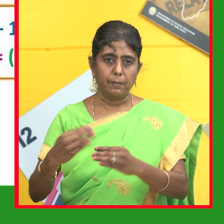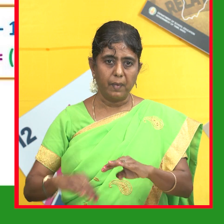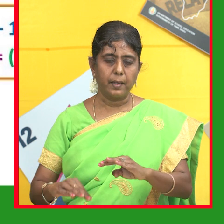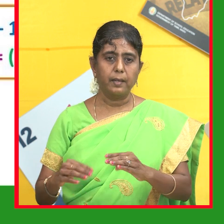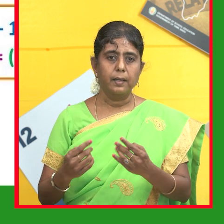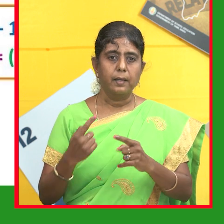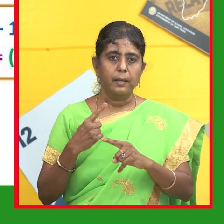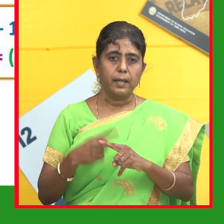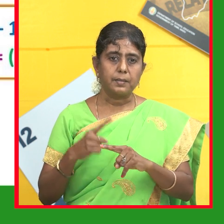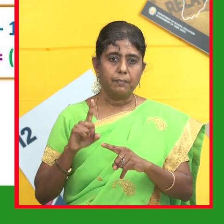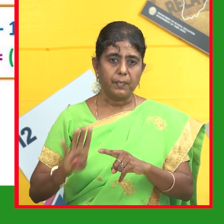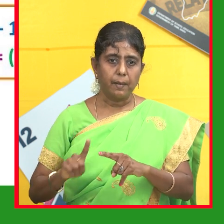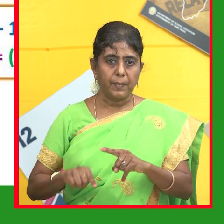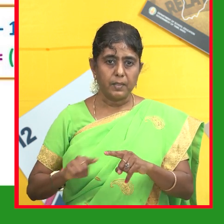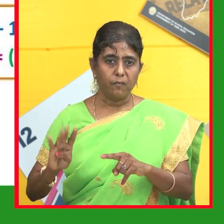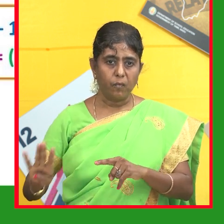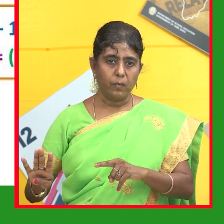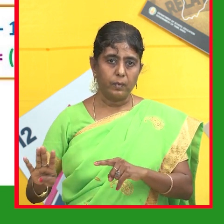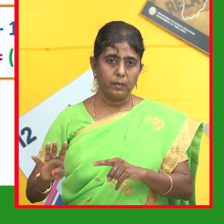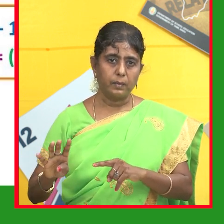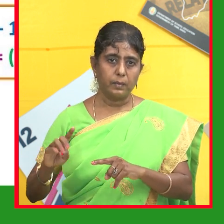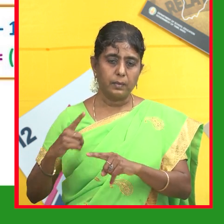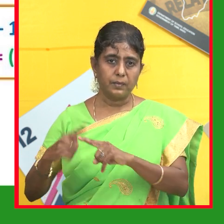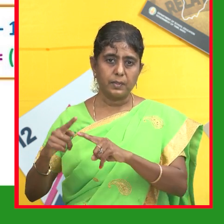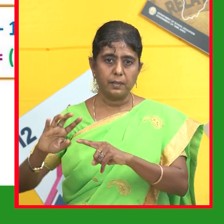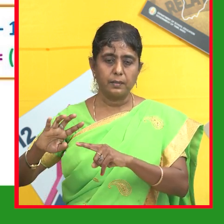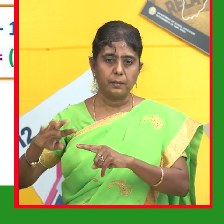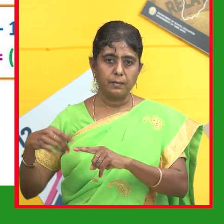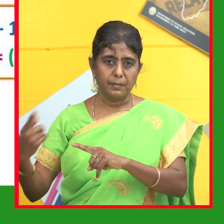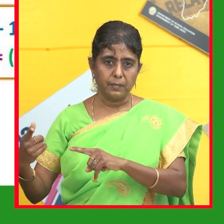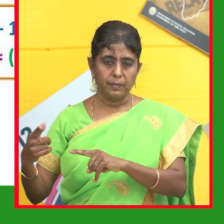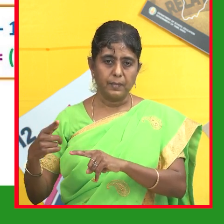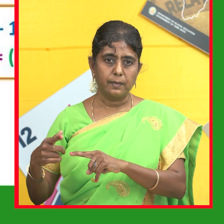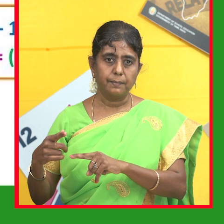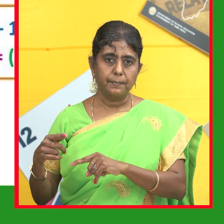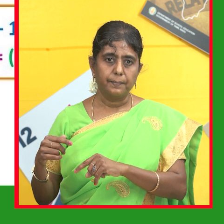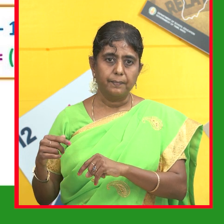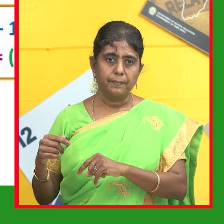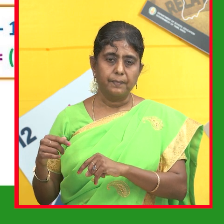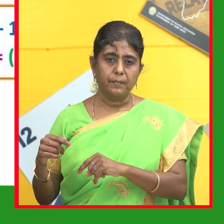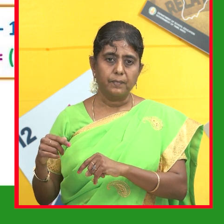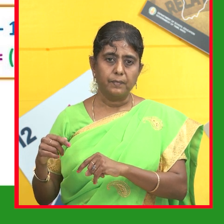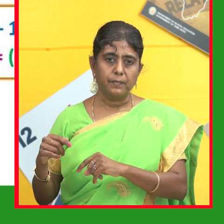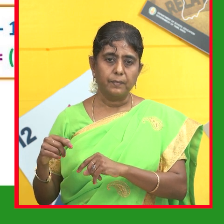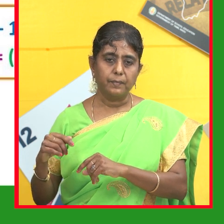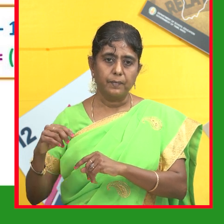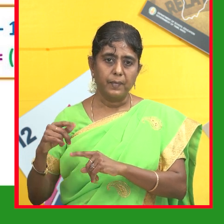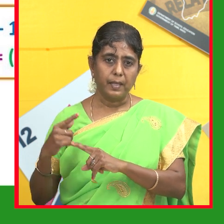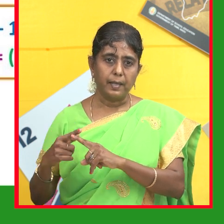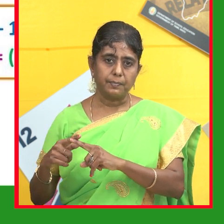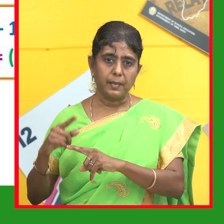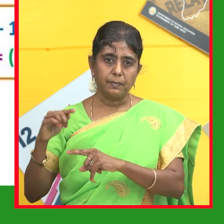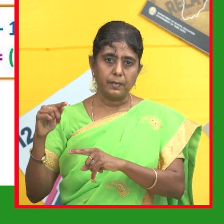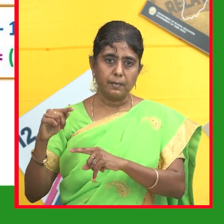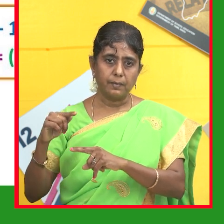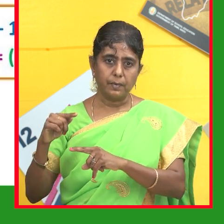4 divided by x plus 4. That division symbol change as multiplication symbol. Now what we have to do,